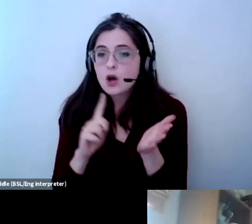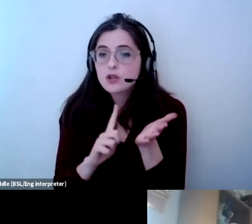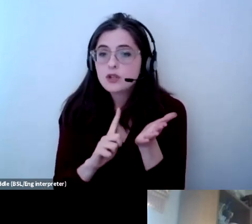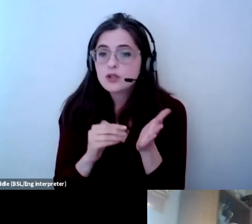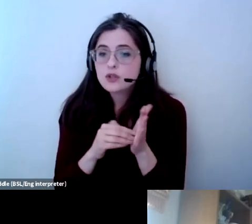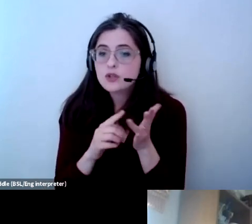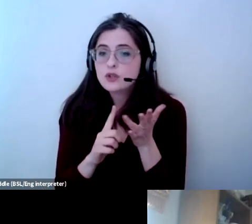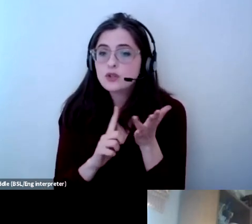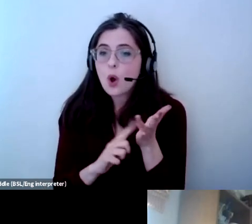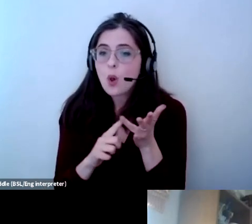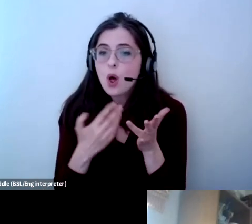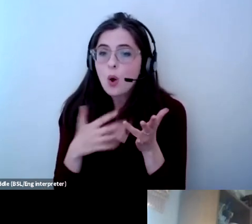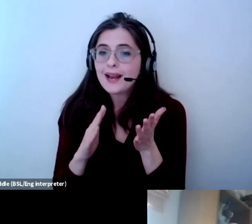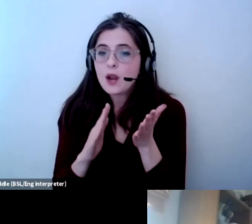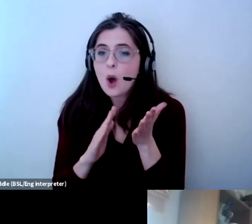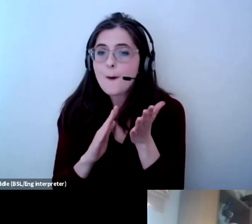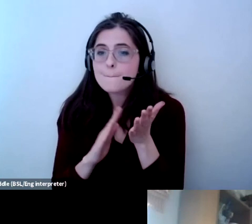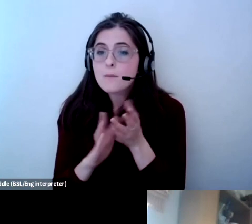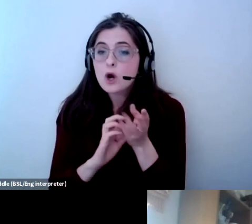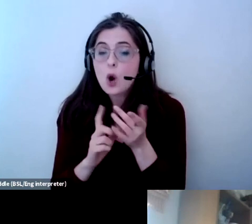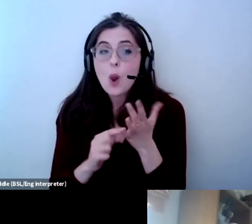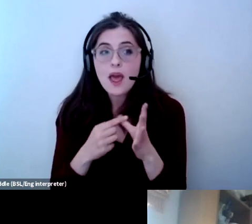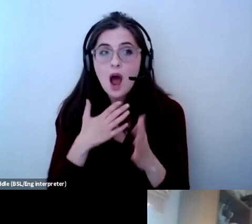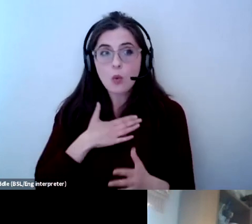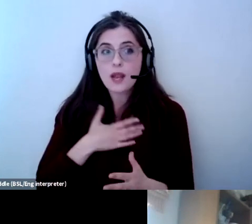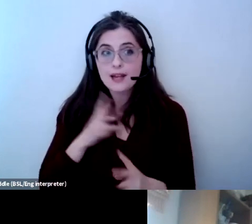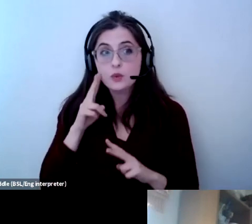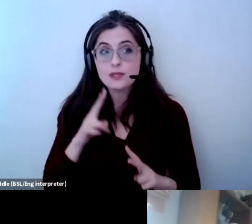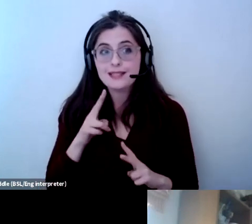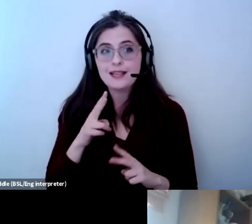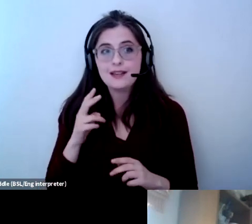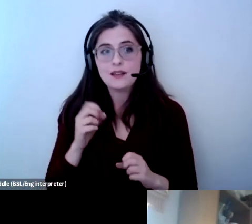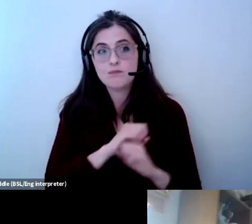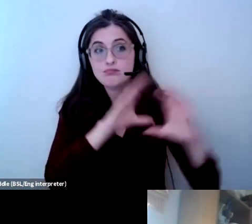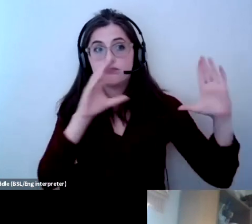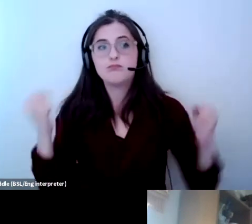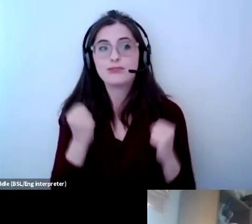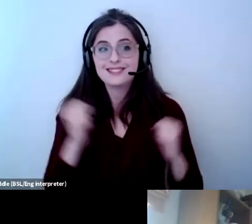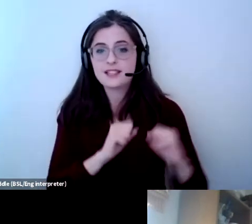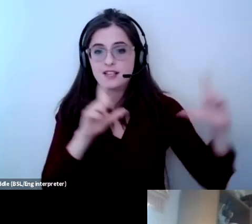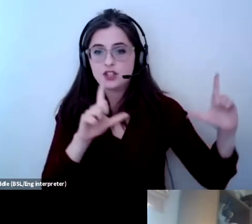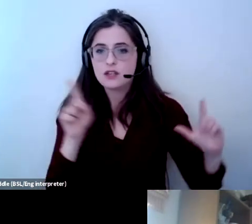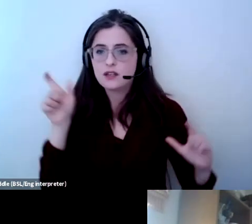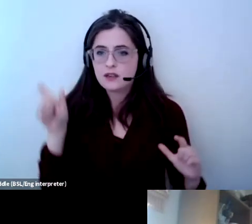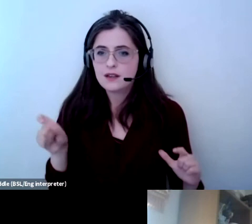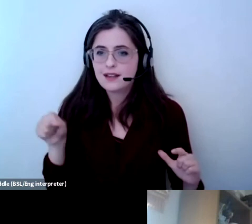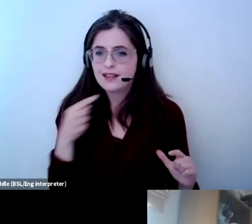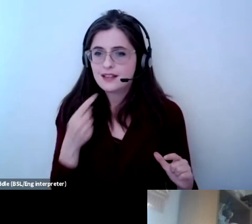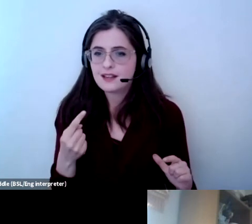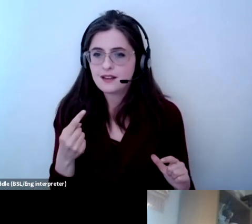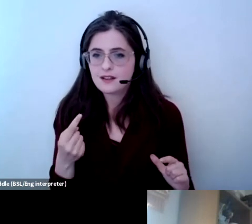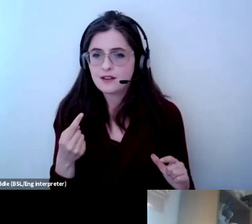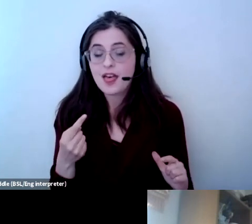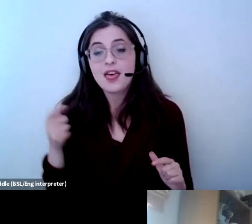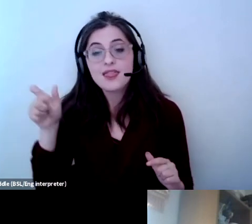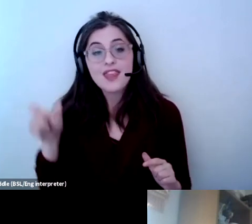is, I think, very, very keen to get the presentation, because he did express that he was with us, or she